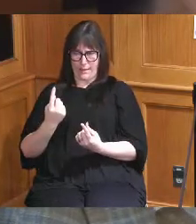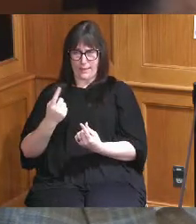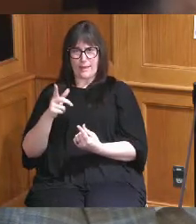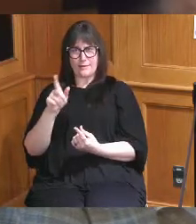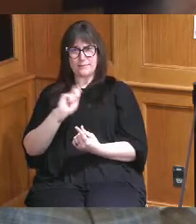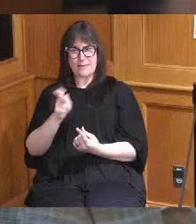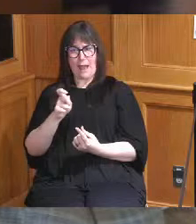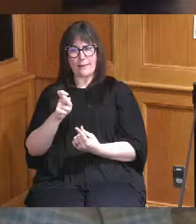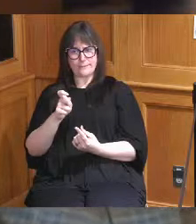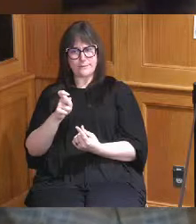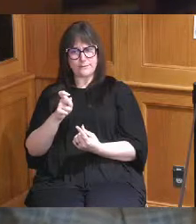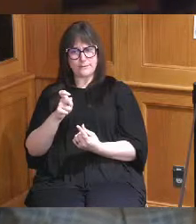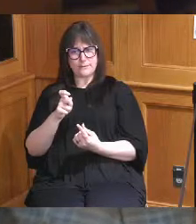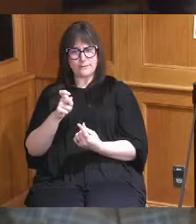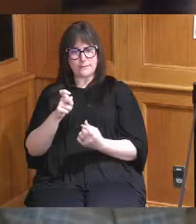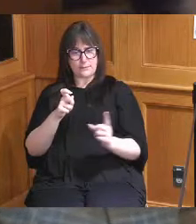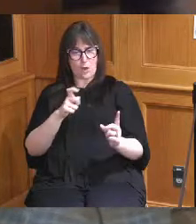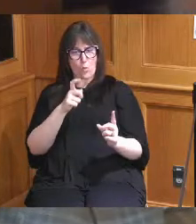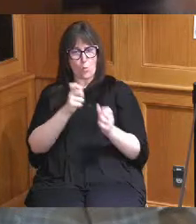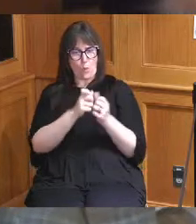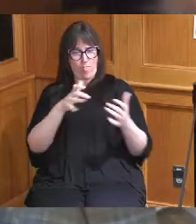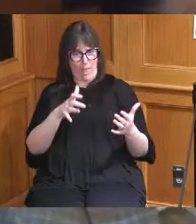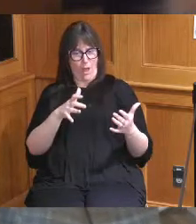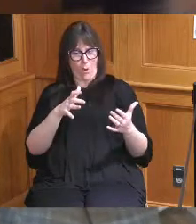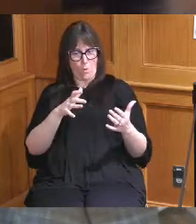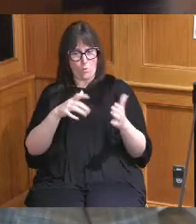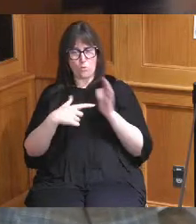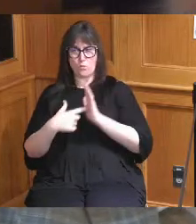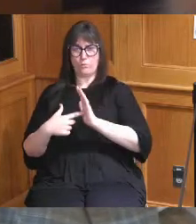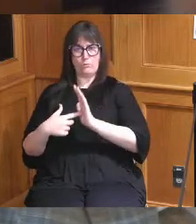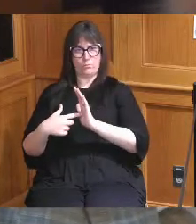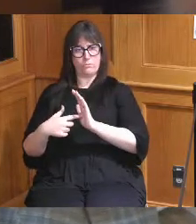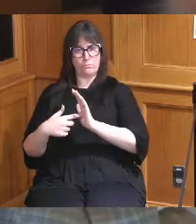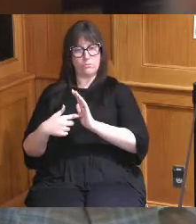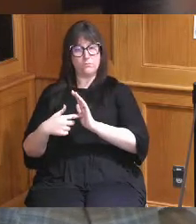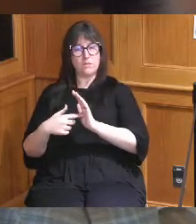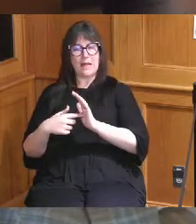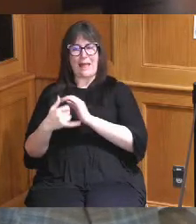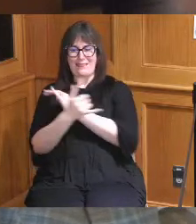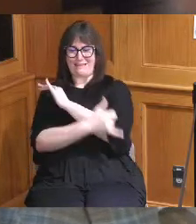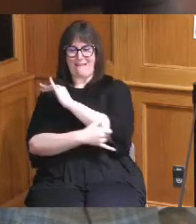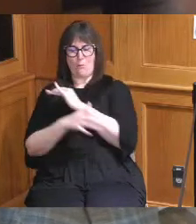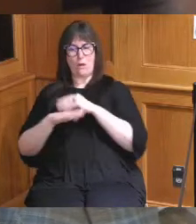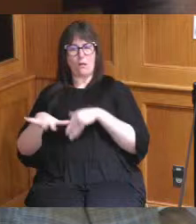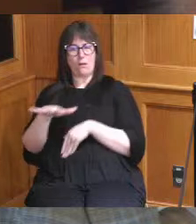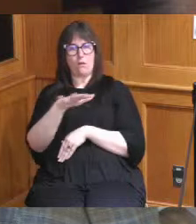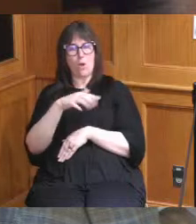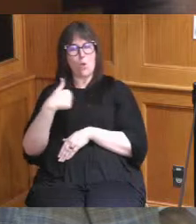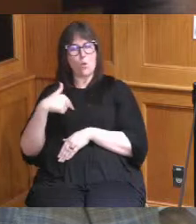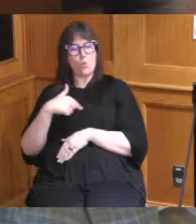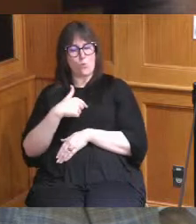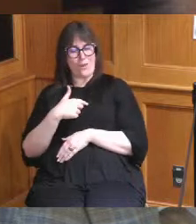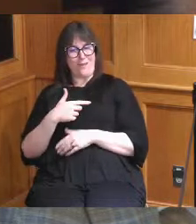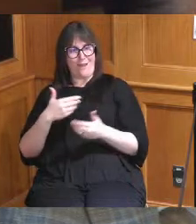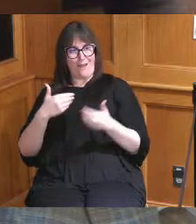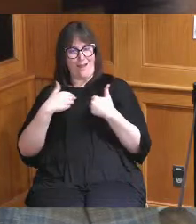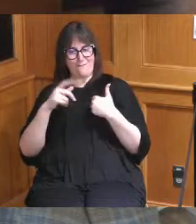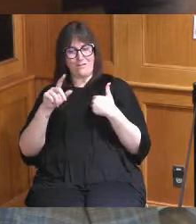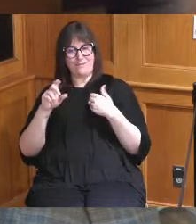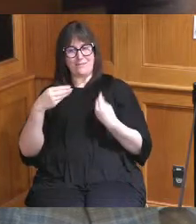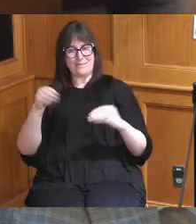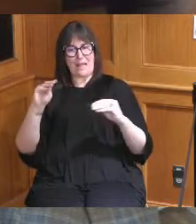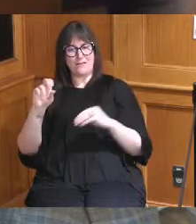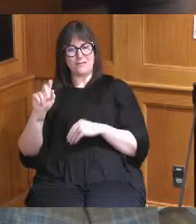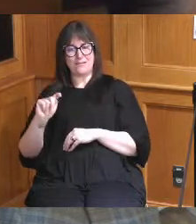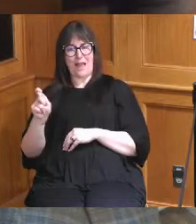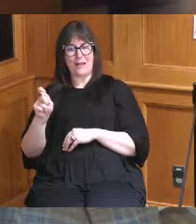taxation without participation. And at the county, we make our money off of sales tax. So if you buy some bubble